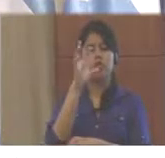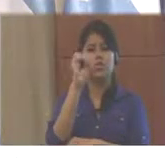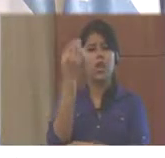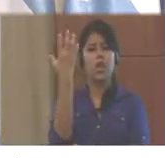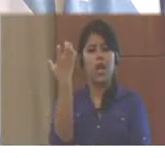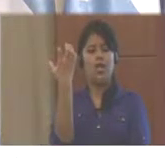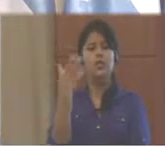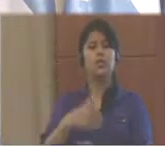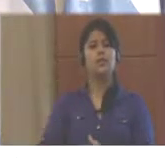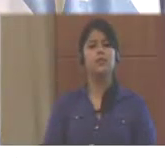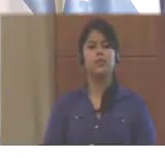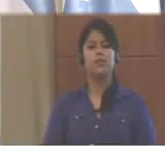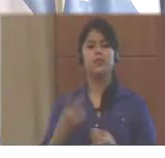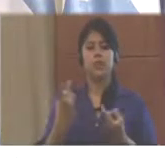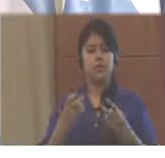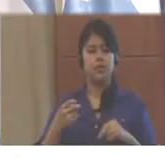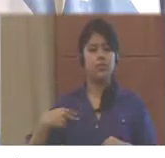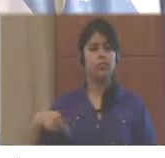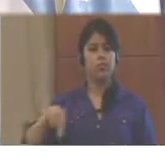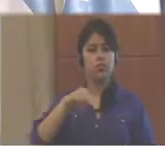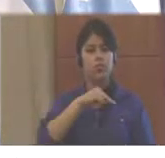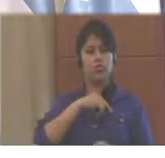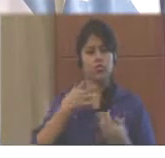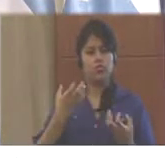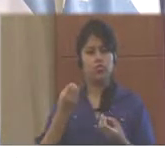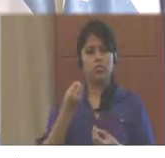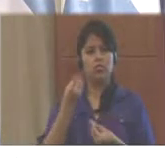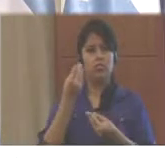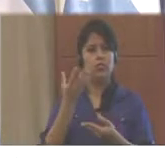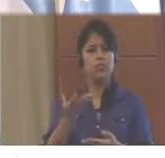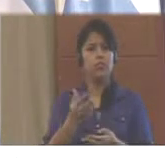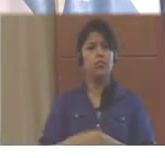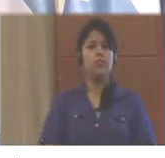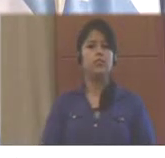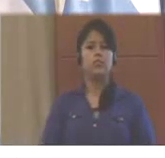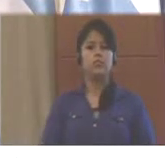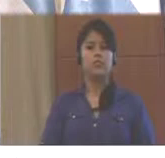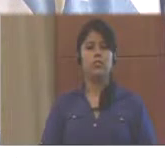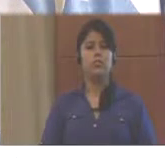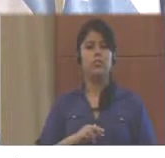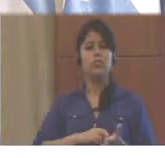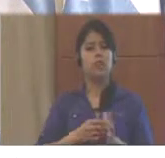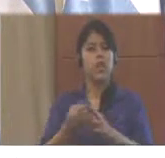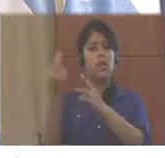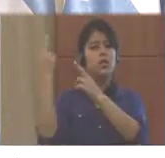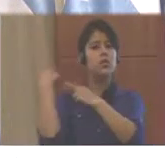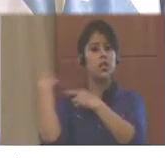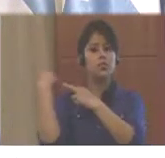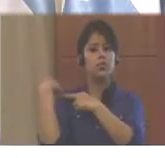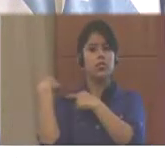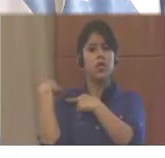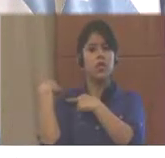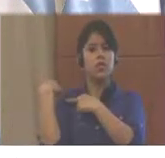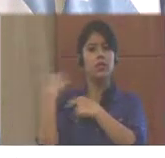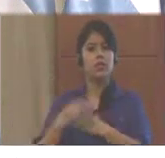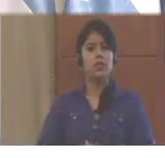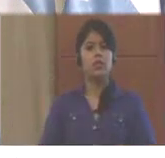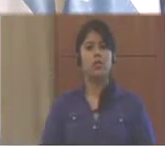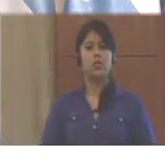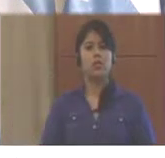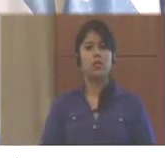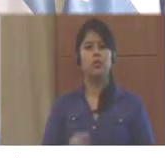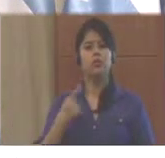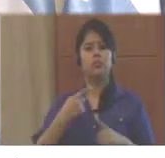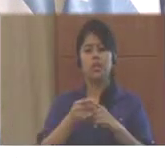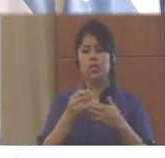partners for the delivery of results under the CDM strategy and for measuring the impact of our investments and initiatives.